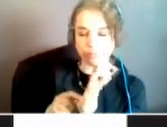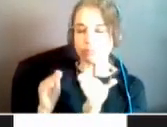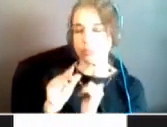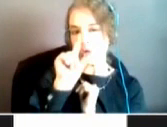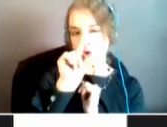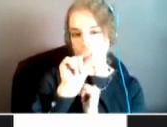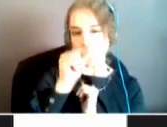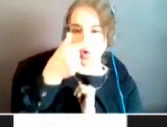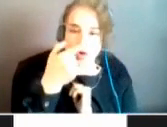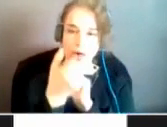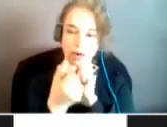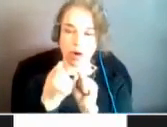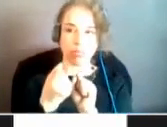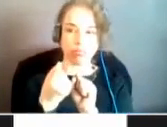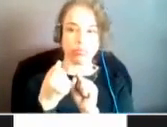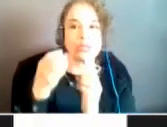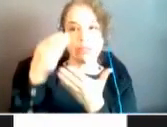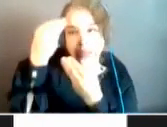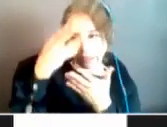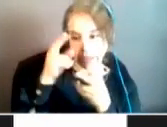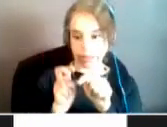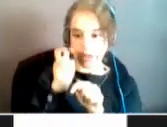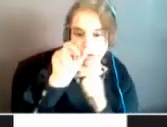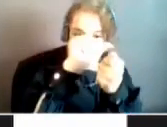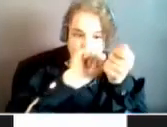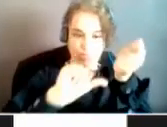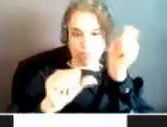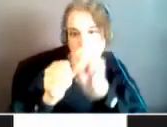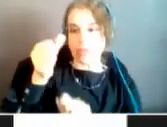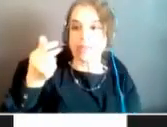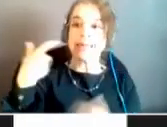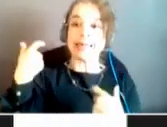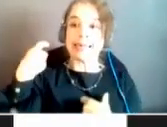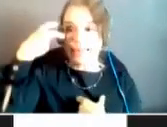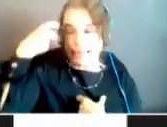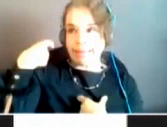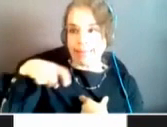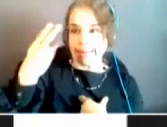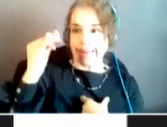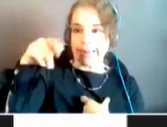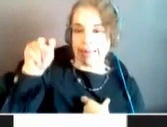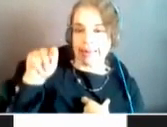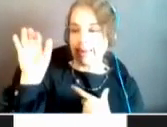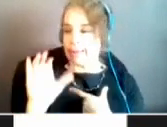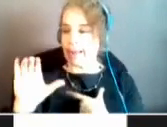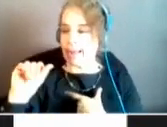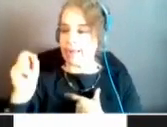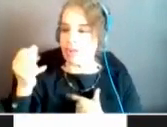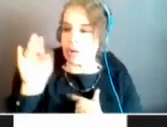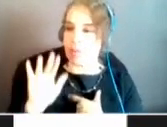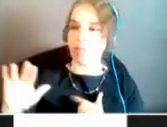2021 data is provisional, there is a jump in the suicide deaths in Hispanic and our Asian Pacific Islander